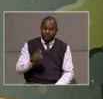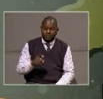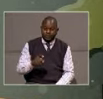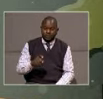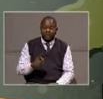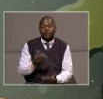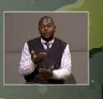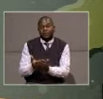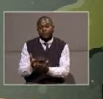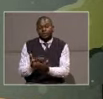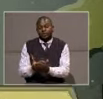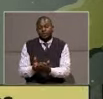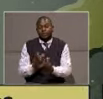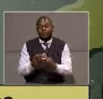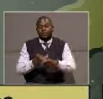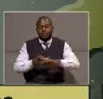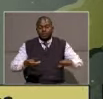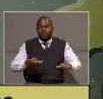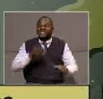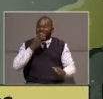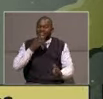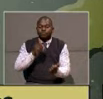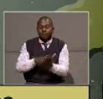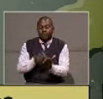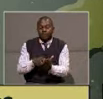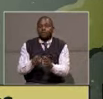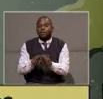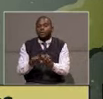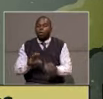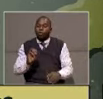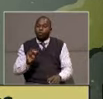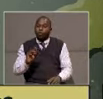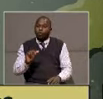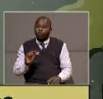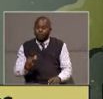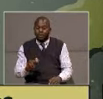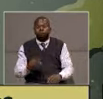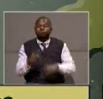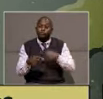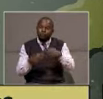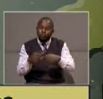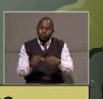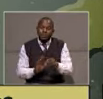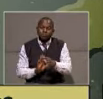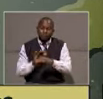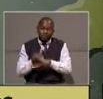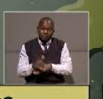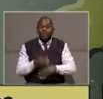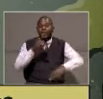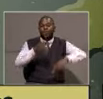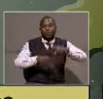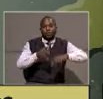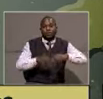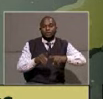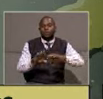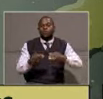wetland encroachment for rice growing. According to Omara, the vice is being fueled by politicians